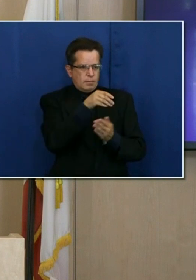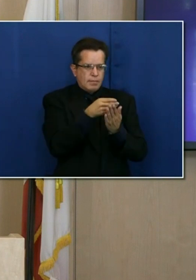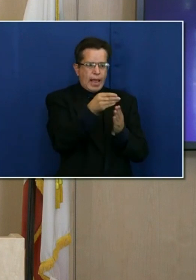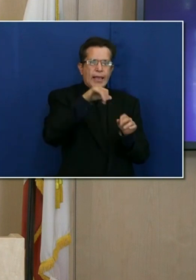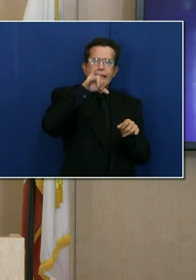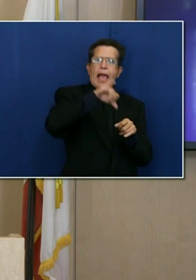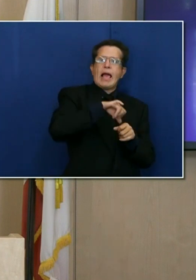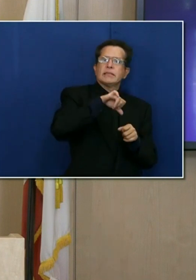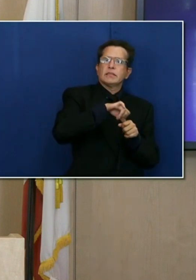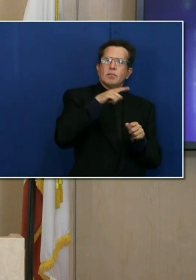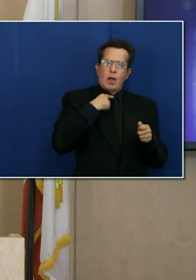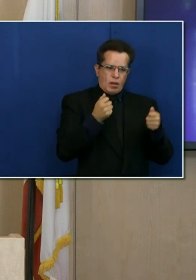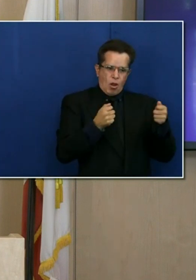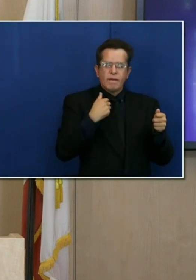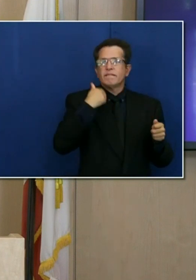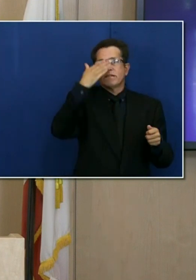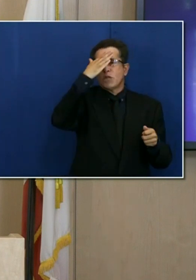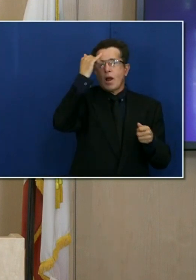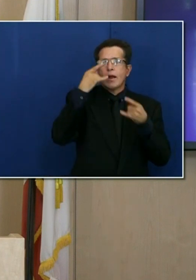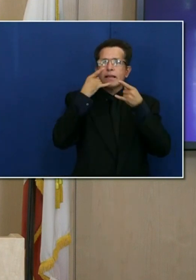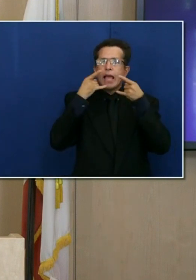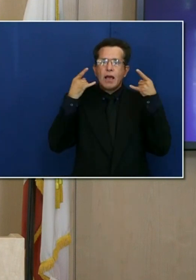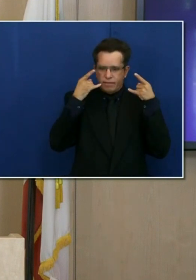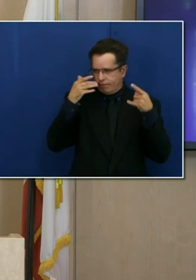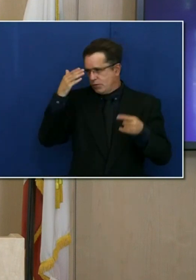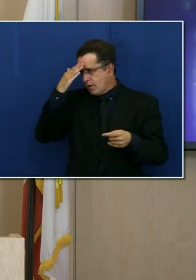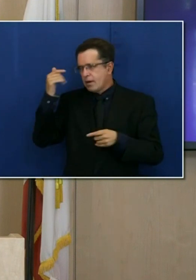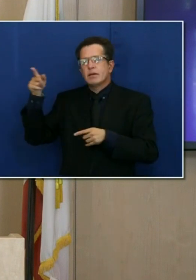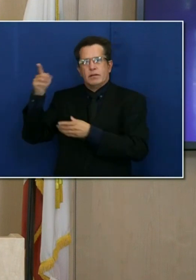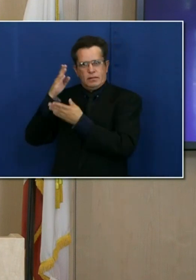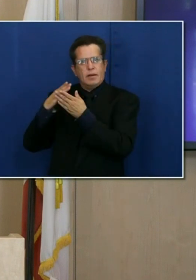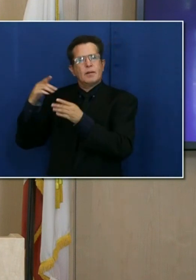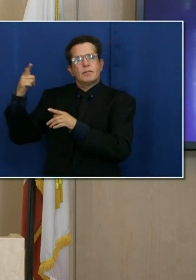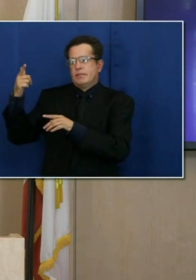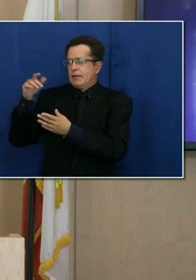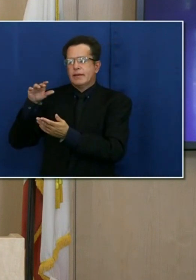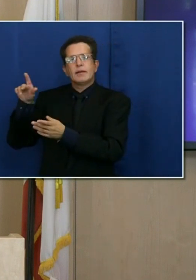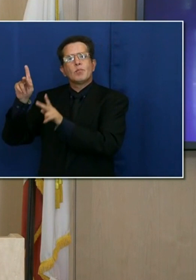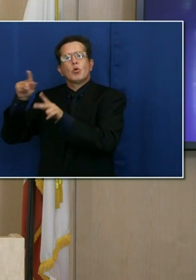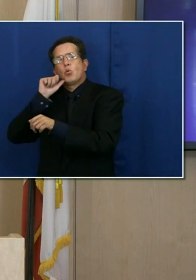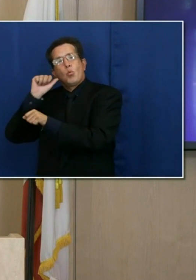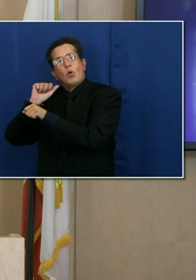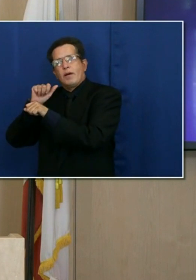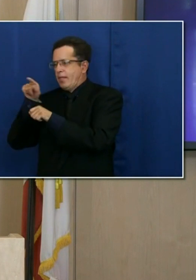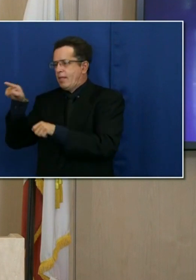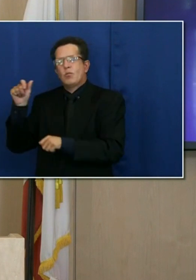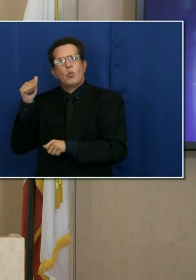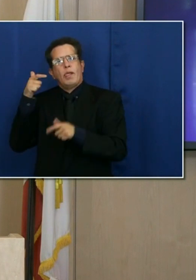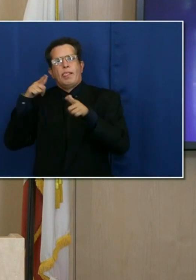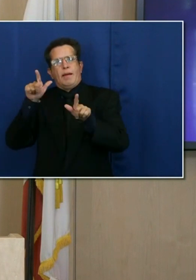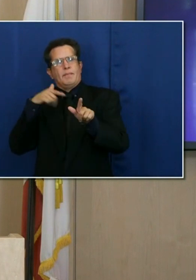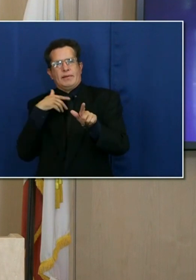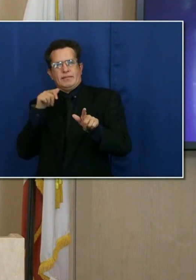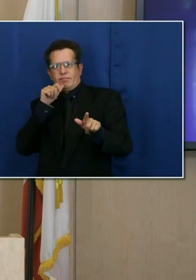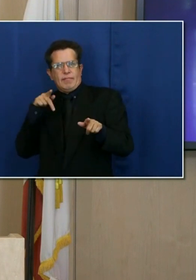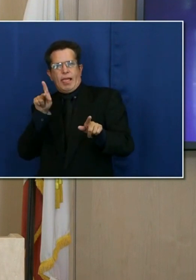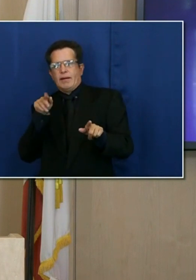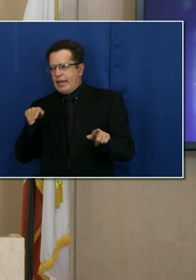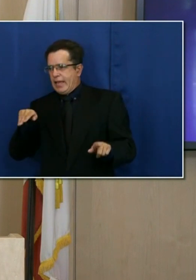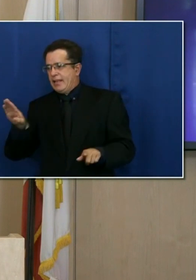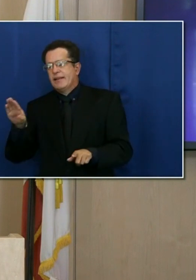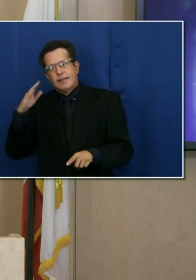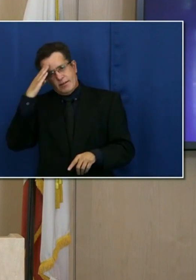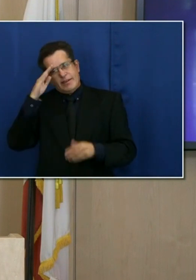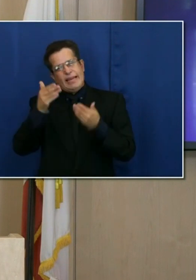go back. Sometimes even the cashier wouldn't let me in because I didn't have a mask. So I know it's something that's easy